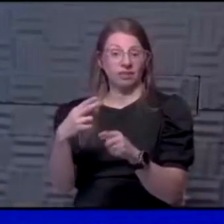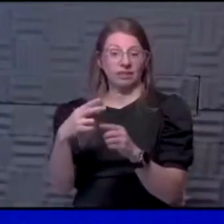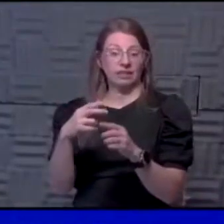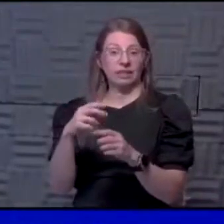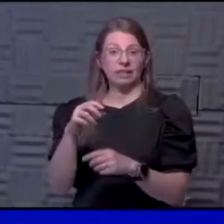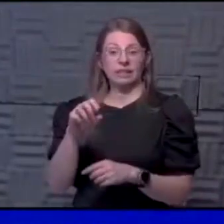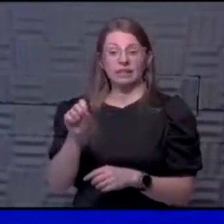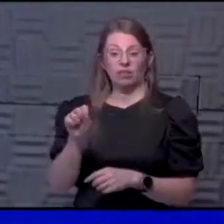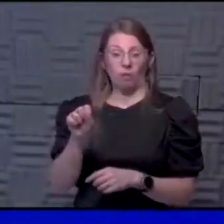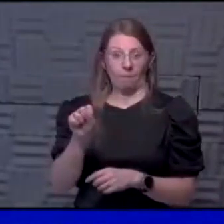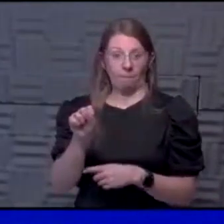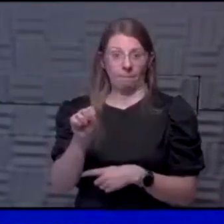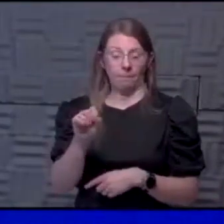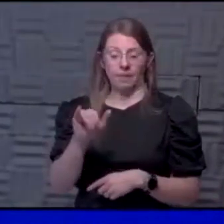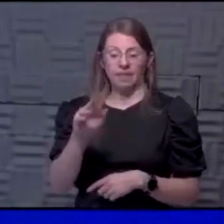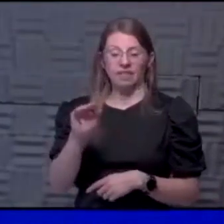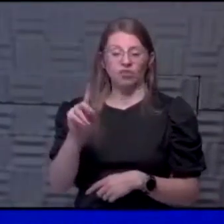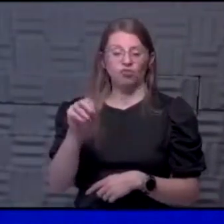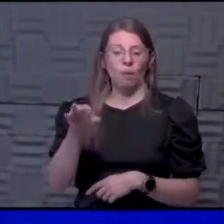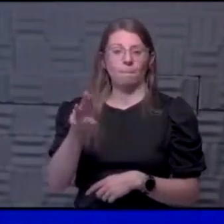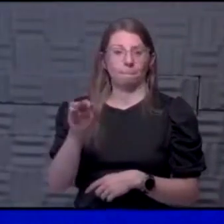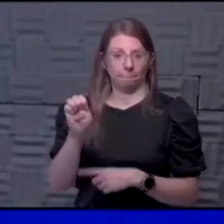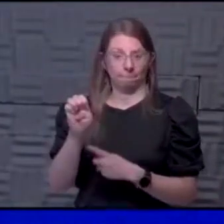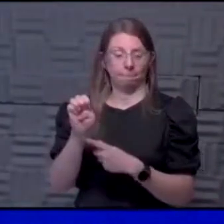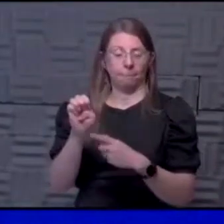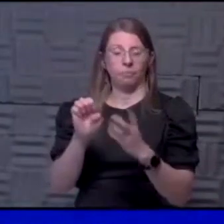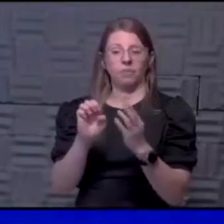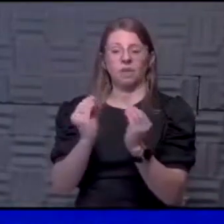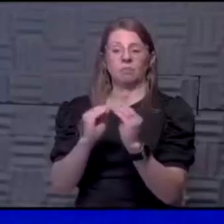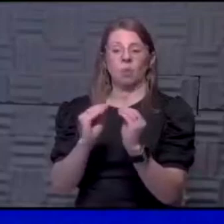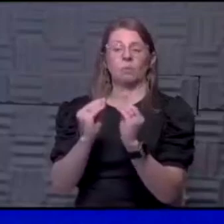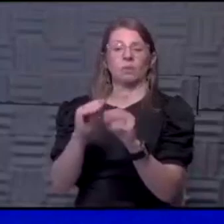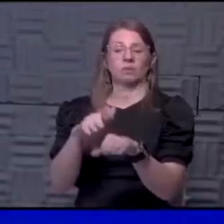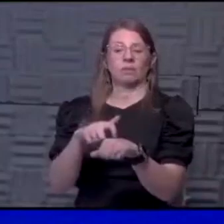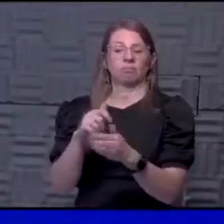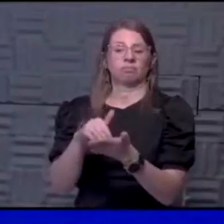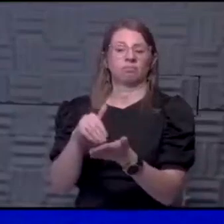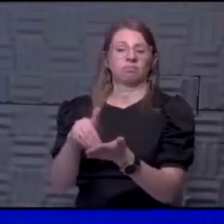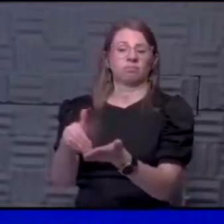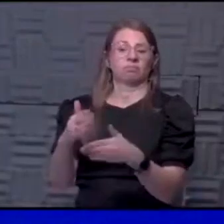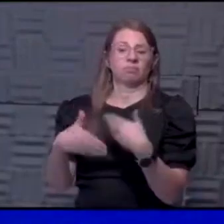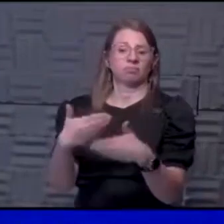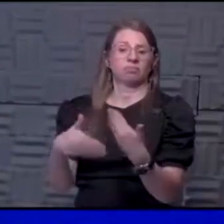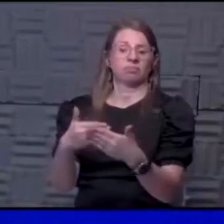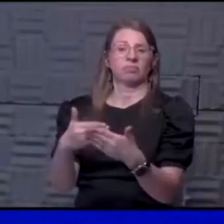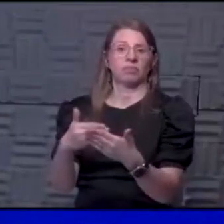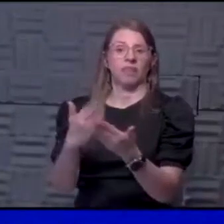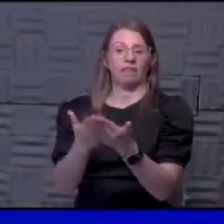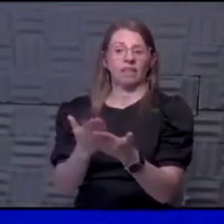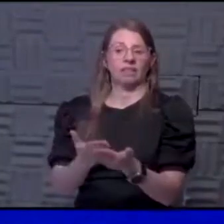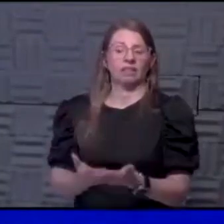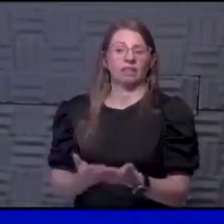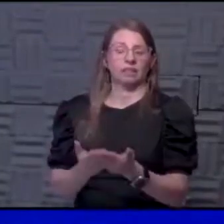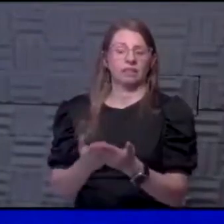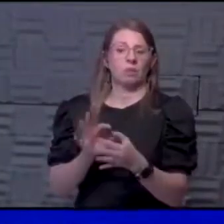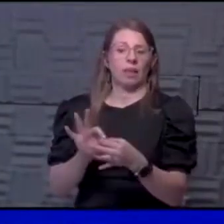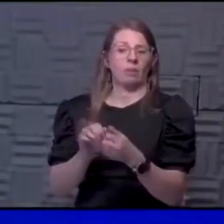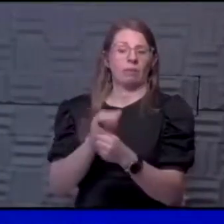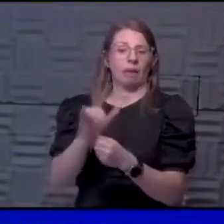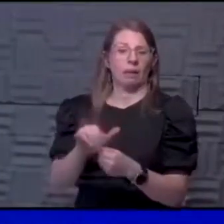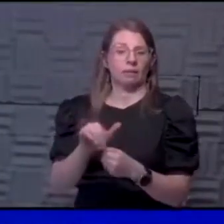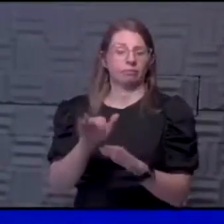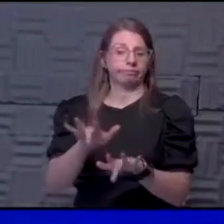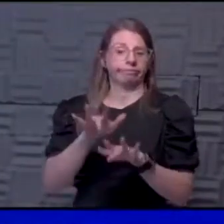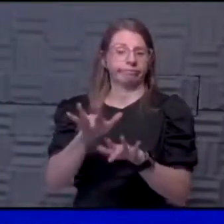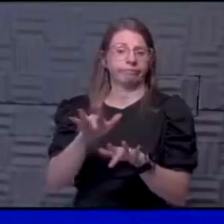syndrome, especially the more and more time that goes by and the more evidence that's accumulated around that. And so, Dr. Norman, I'd be